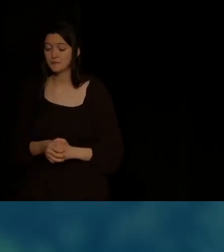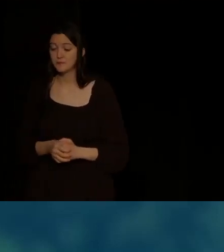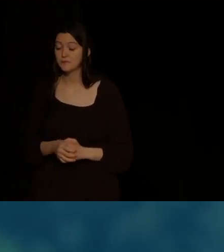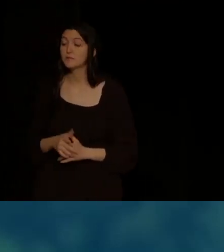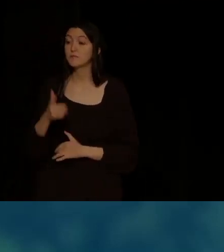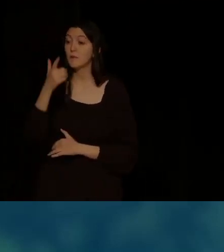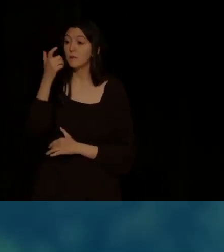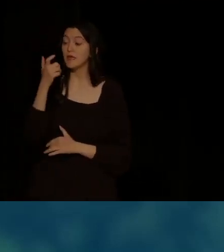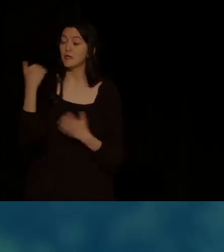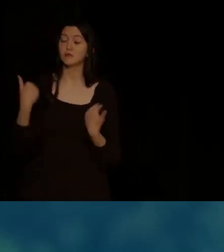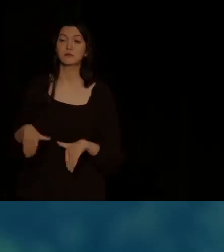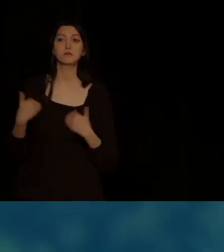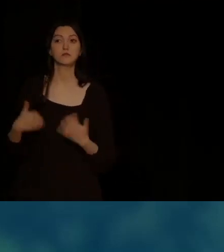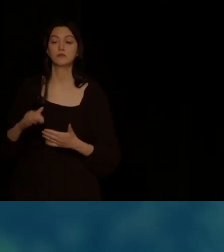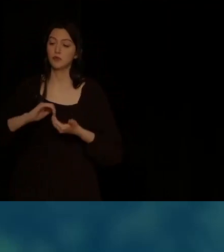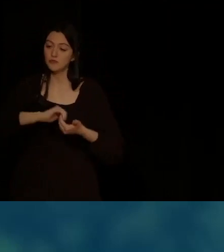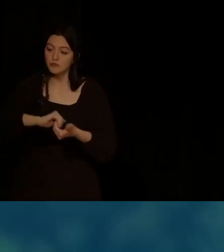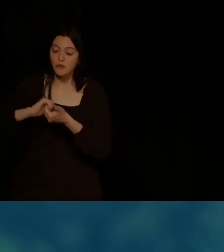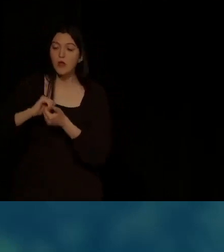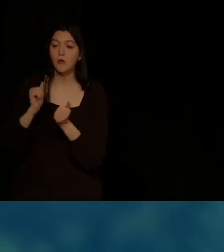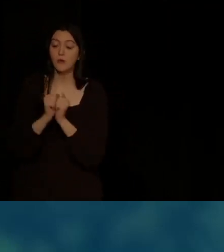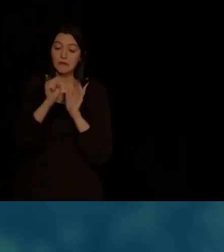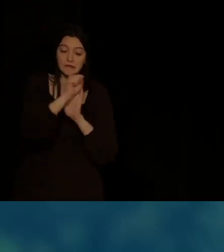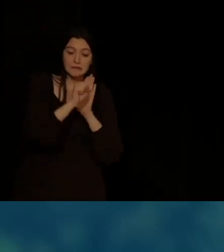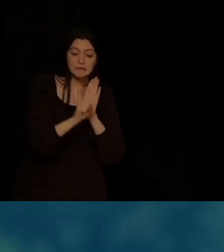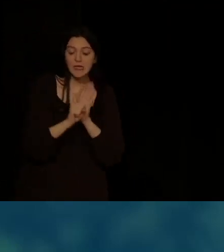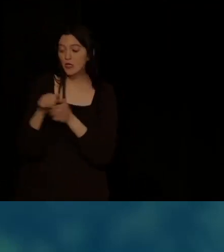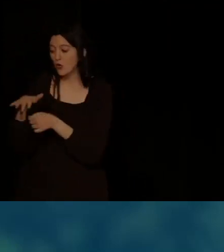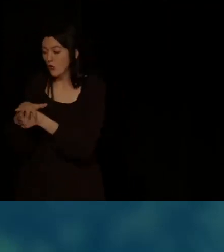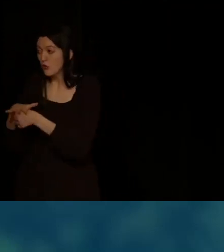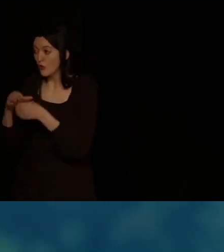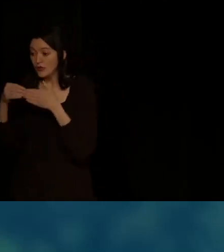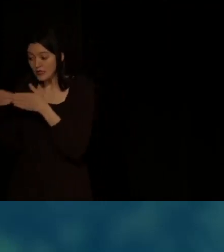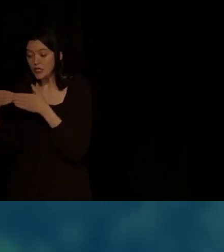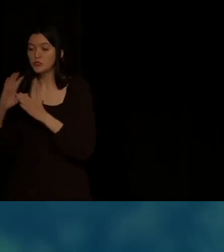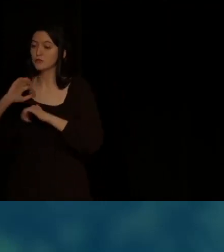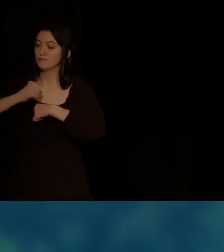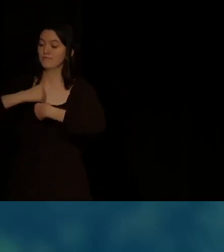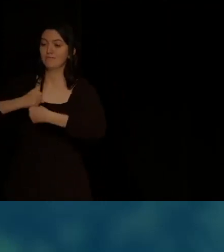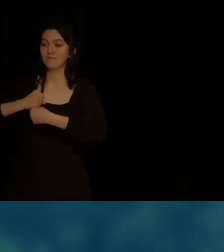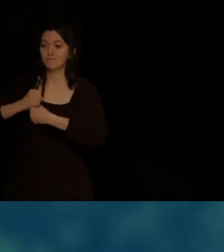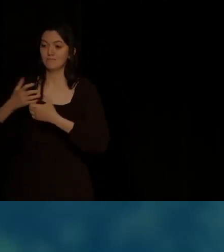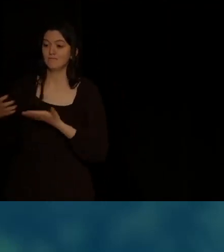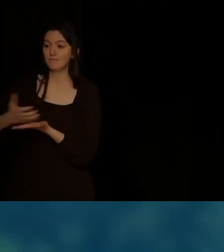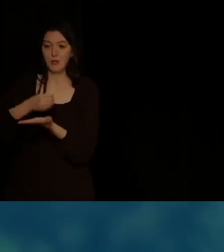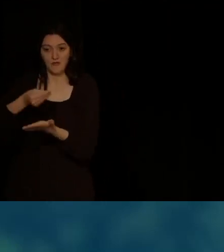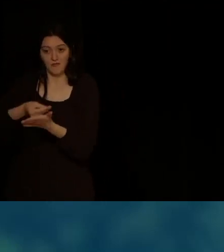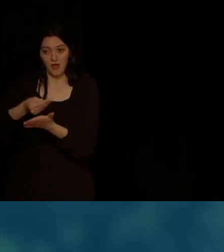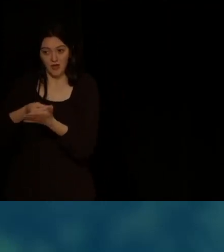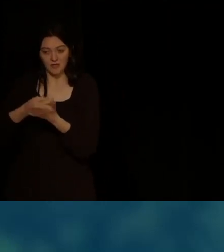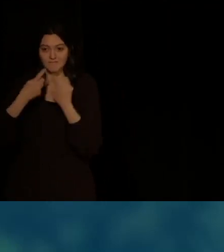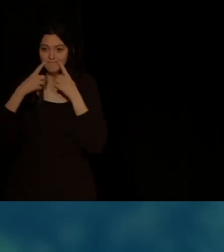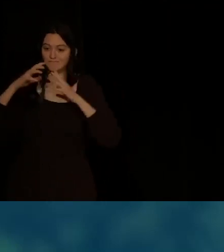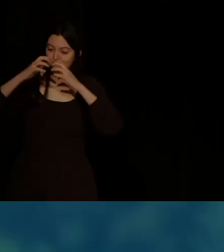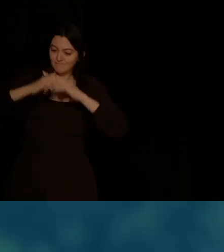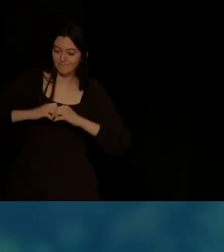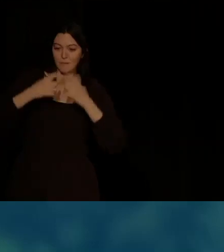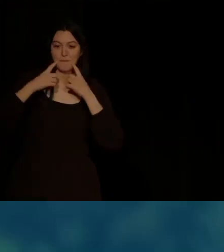Because of the extraordinary cooperation between state and local leaders, we were able to put together the funding to make that demolition possible.